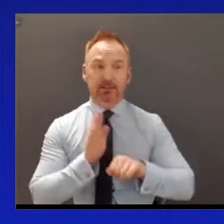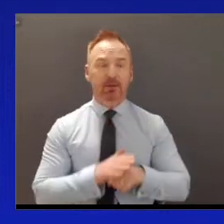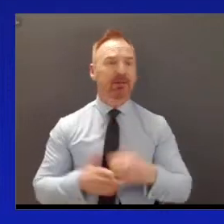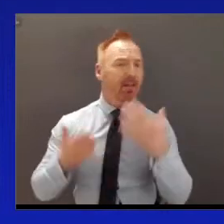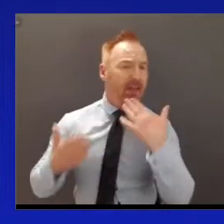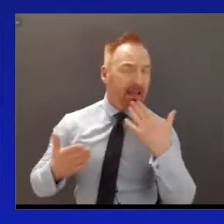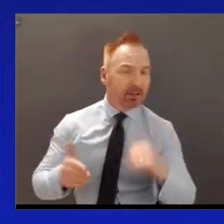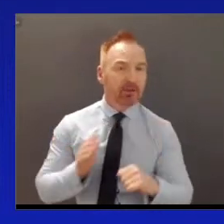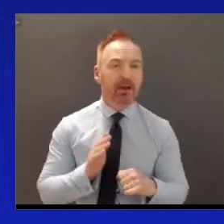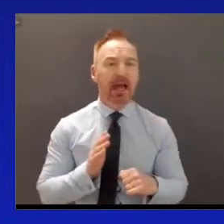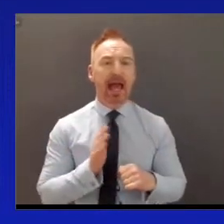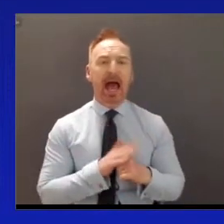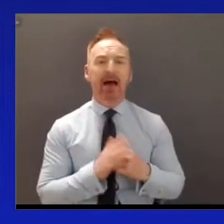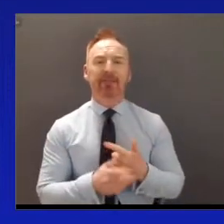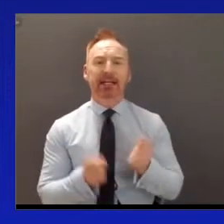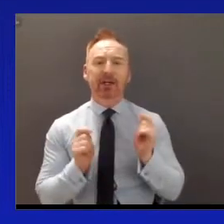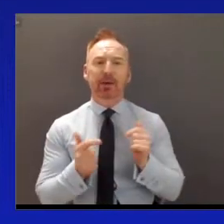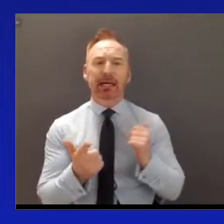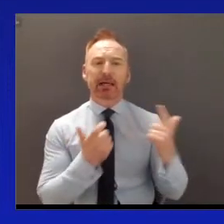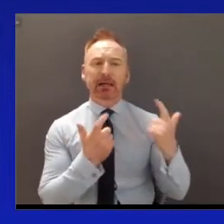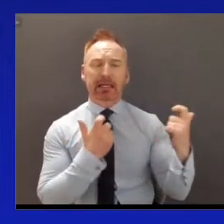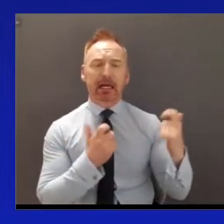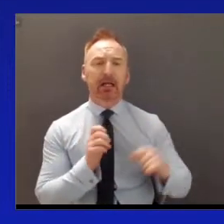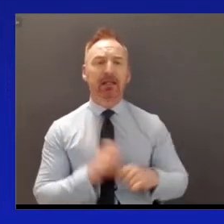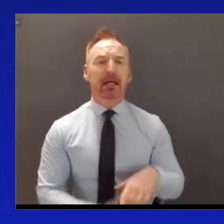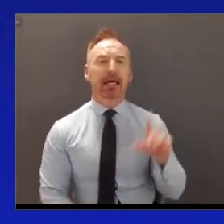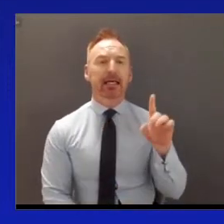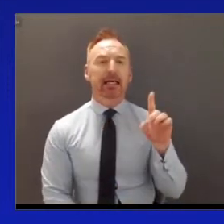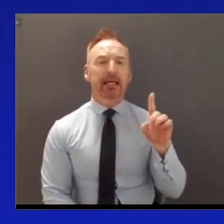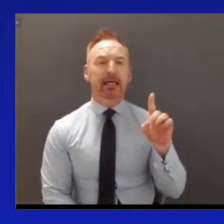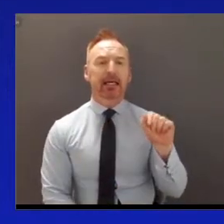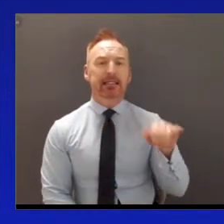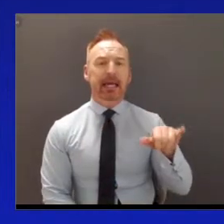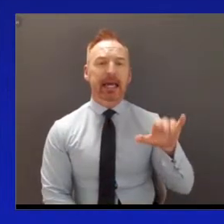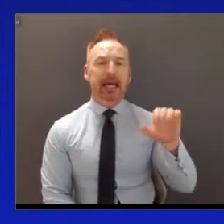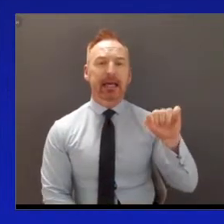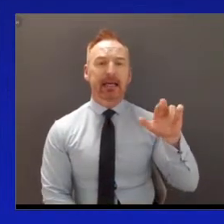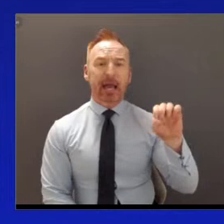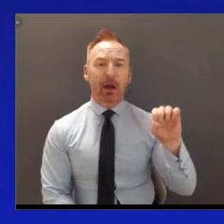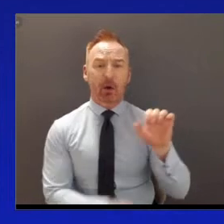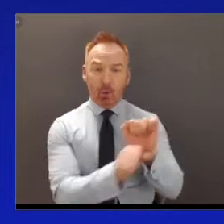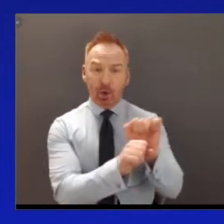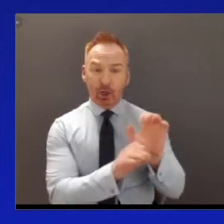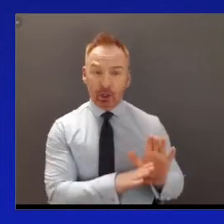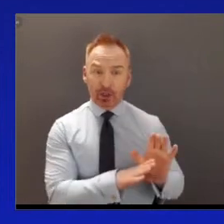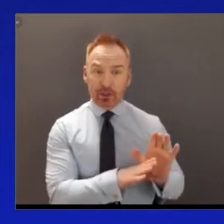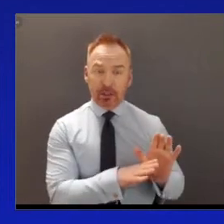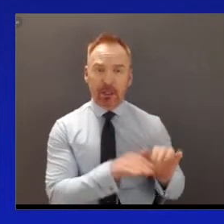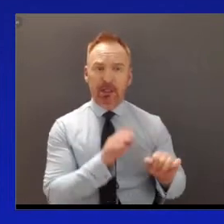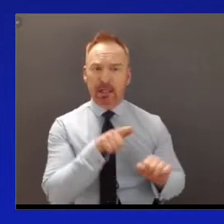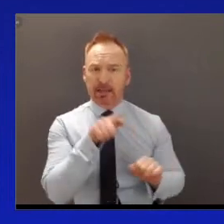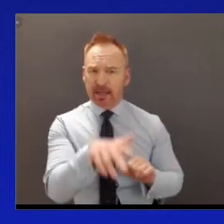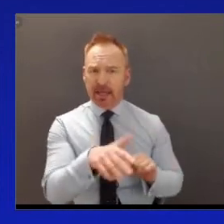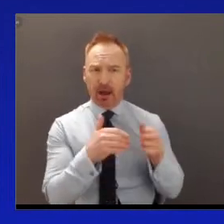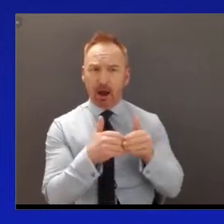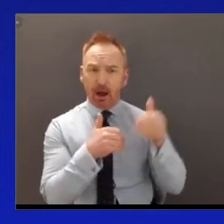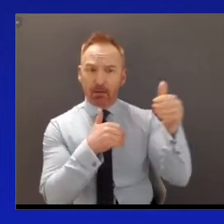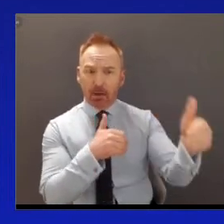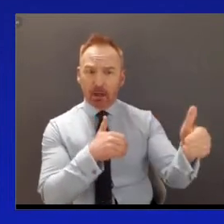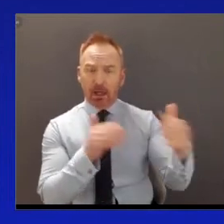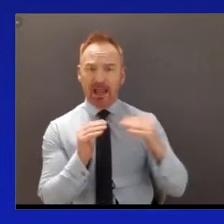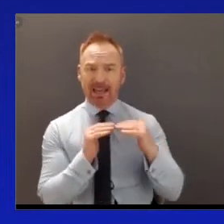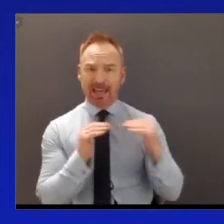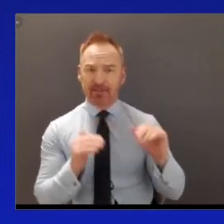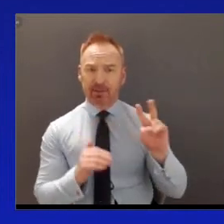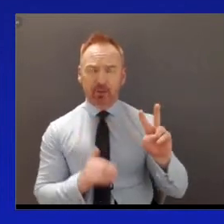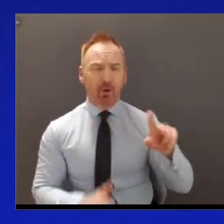I'm getting a lot of feedback from daycare workers. Do we know where they would fit in? Are they at level 2, I guess, or phase 2, you want to call